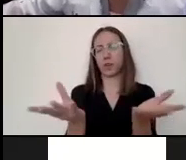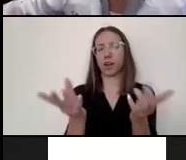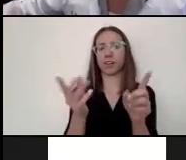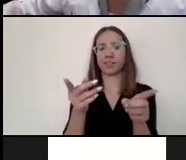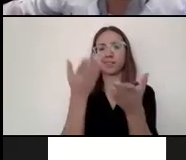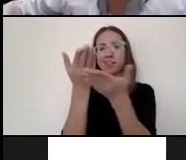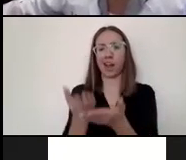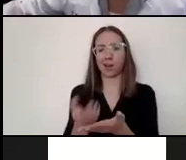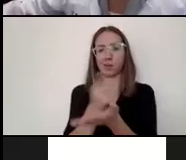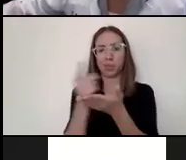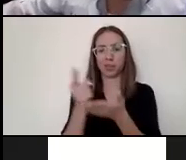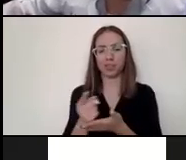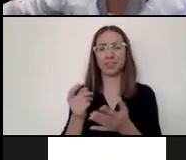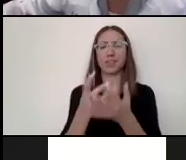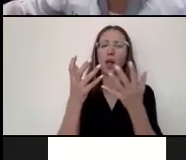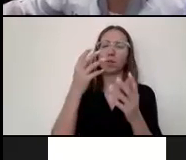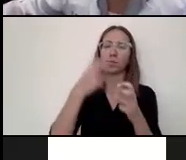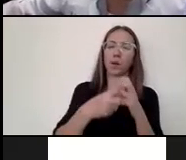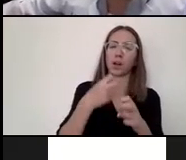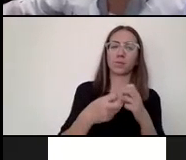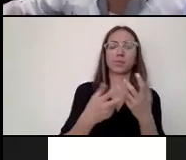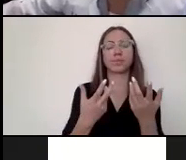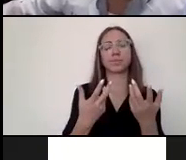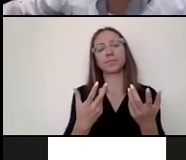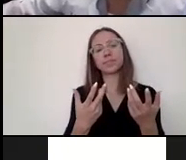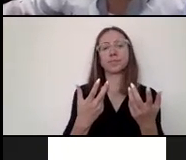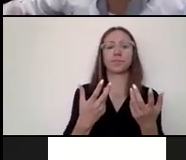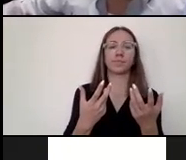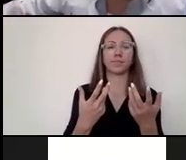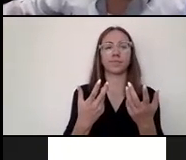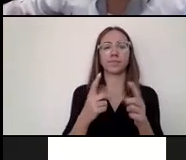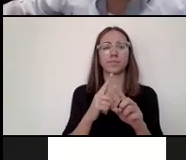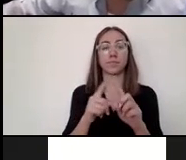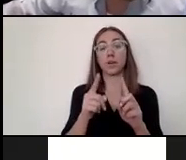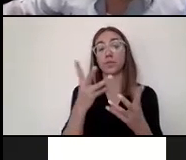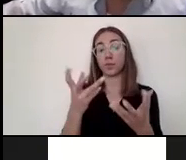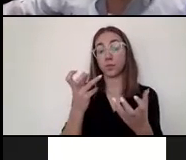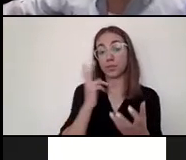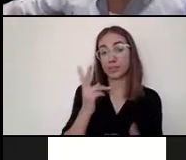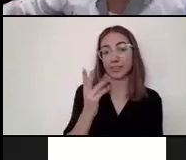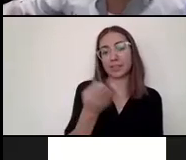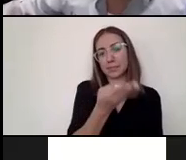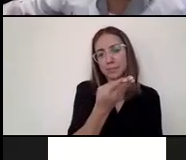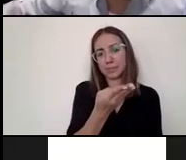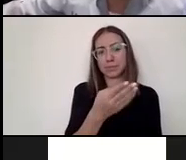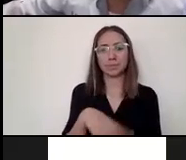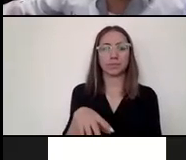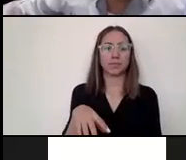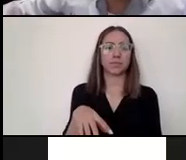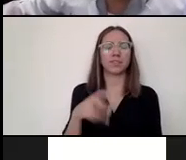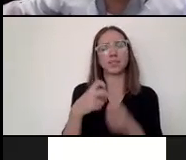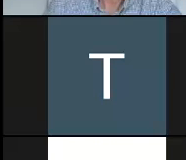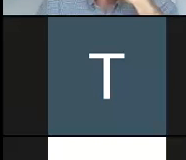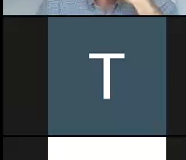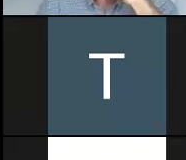data integrity issues with it, so you can't track disparities for Florida as well as we can. So it is an issue, but